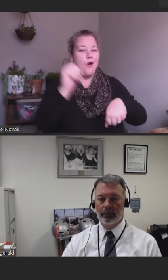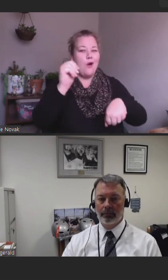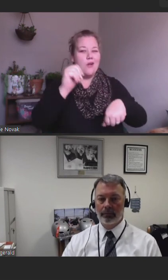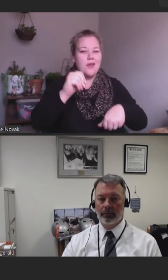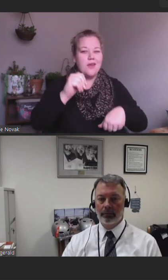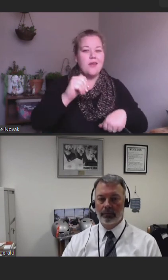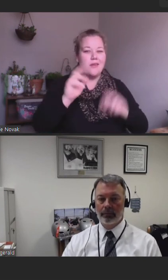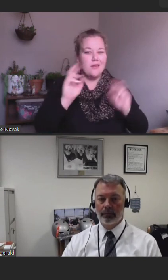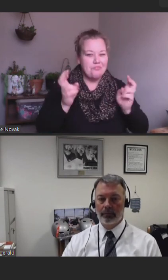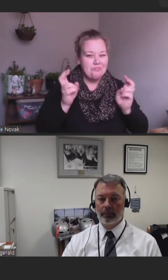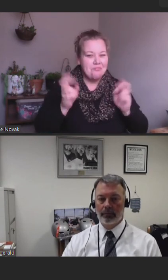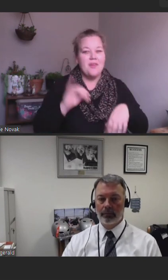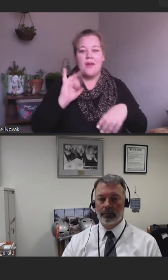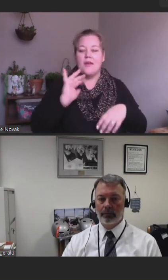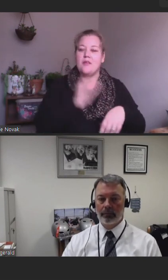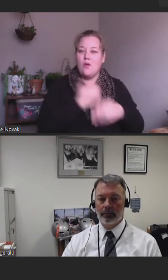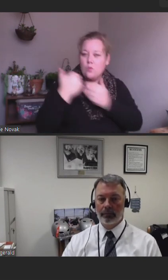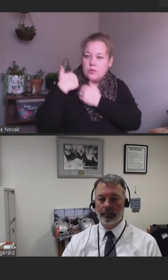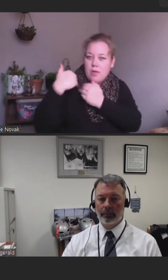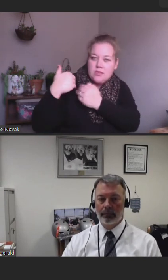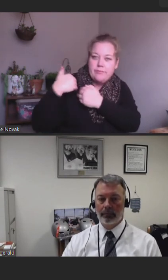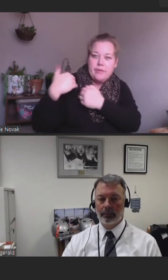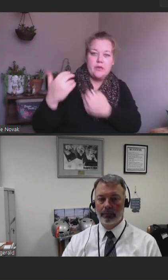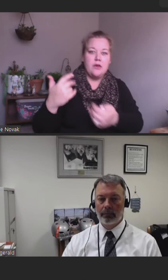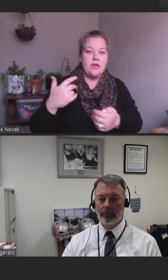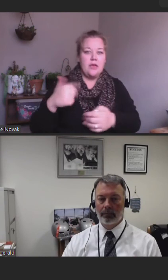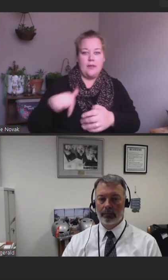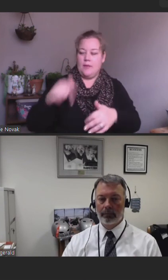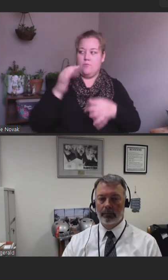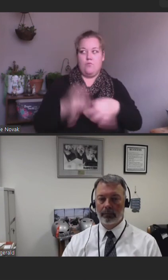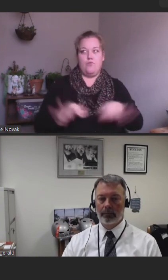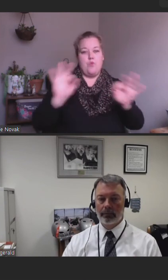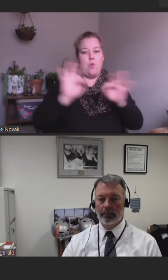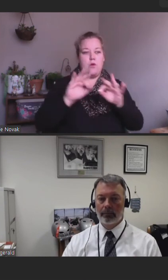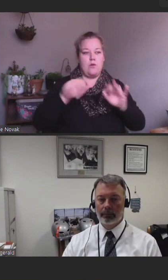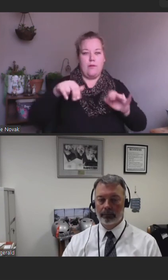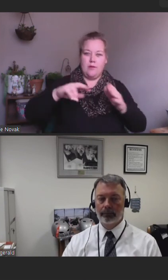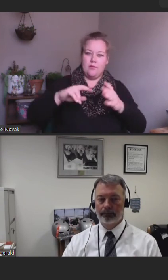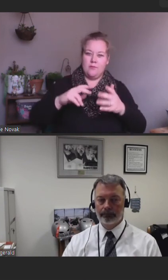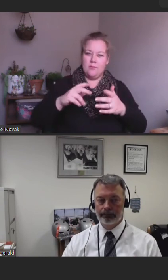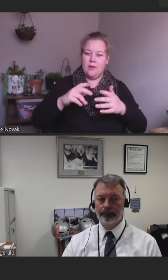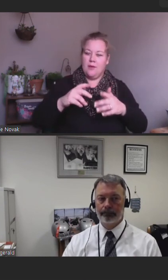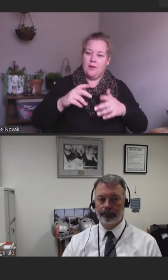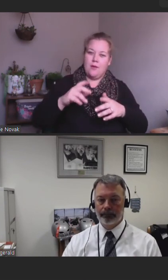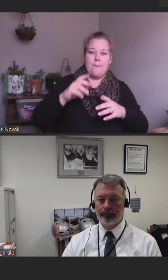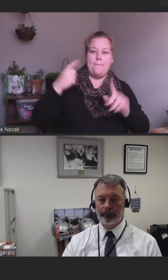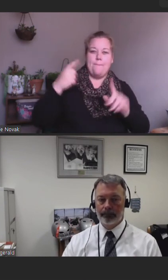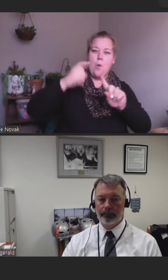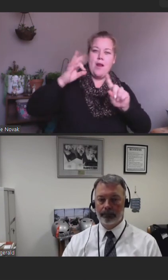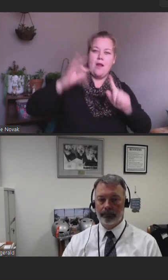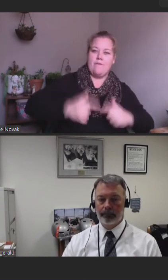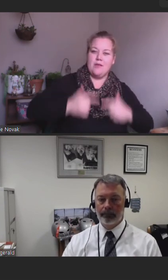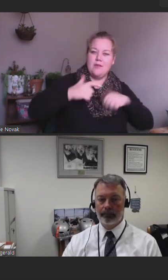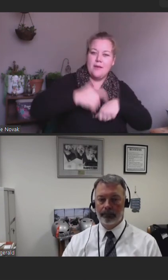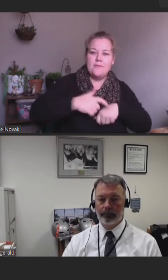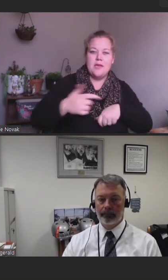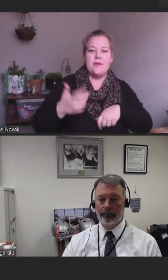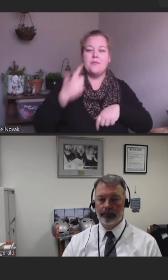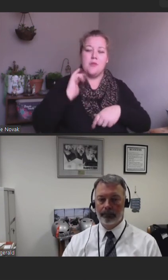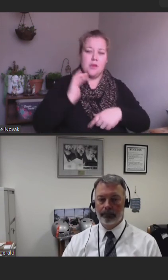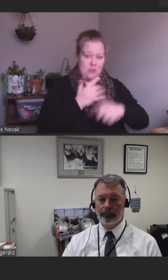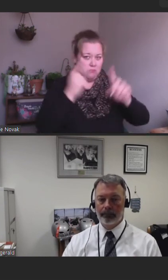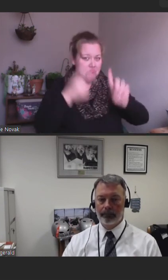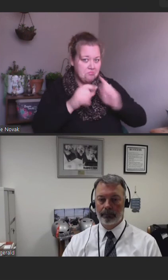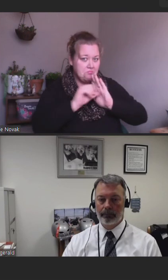the responsibility and the meaning in this moment is one message that we're conveying. But also